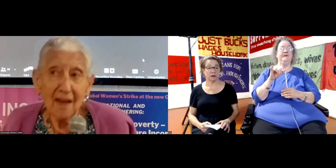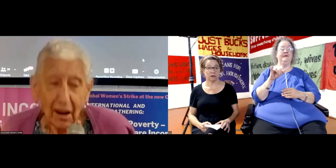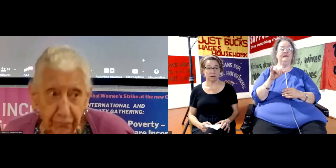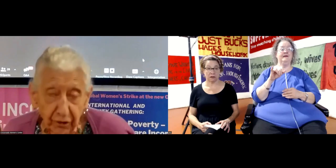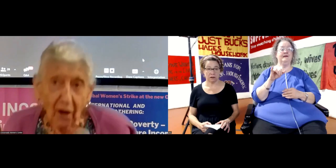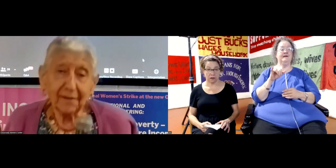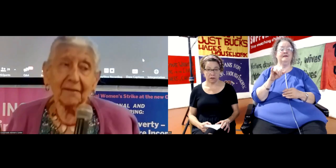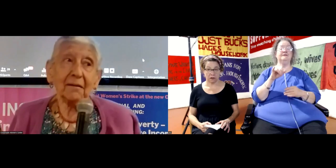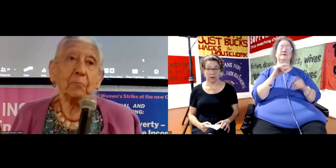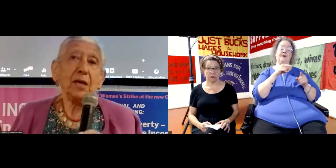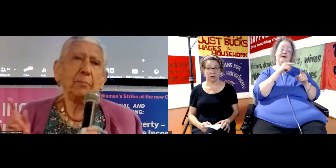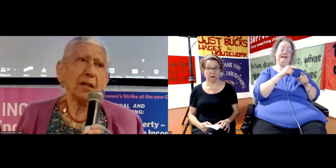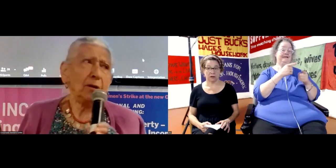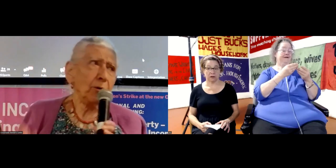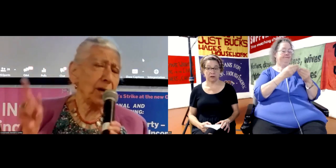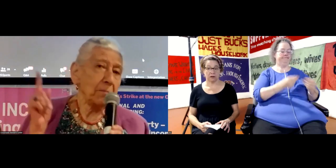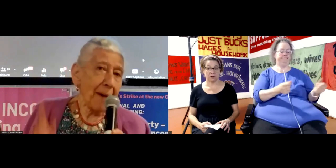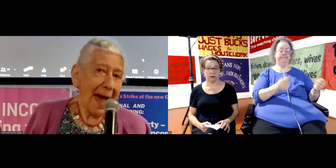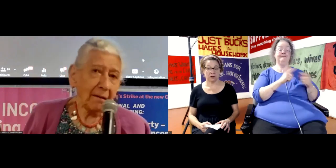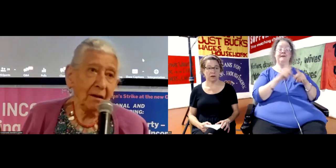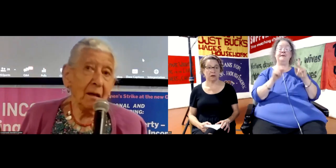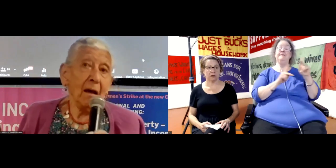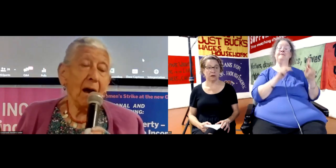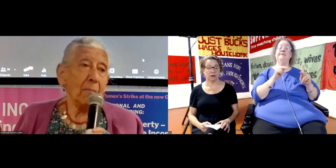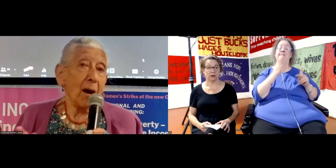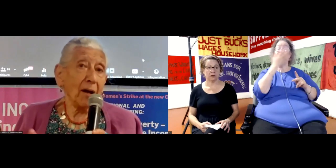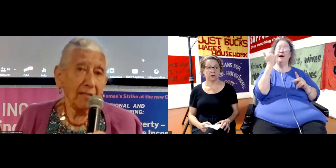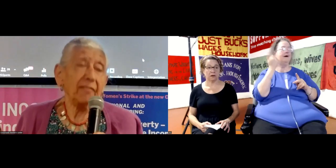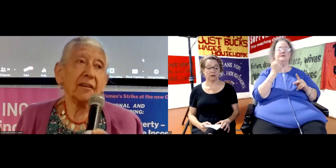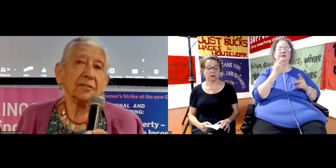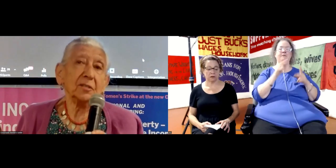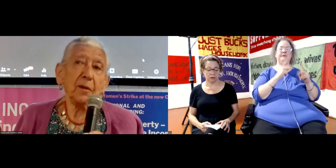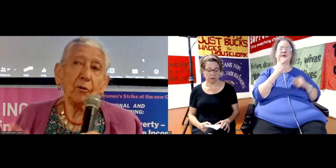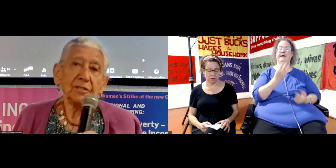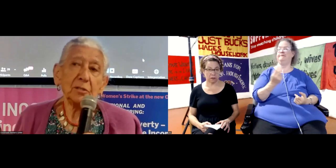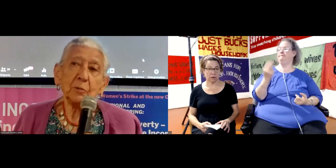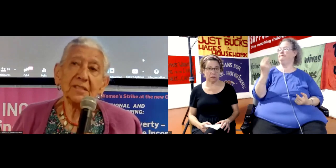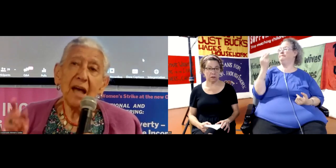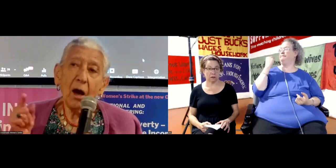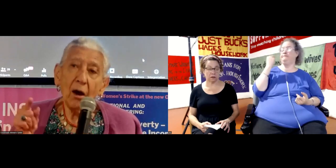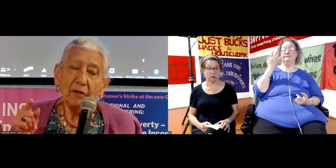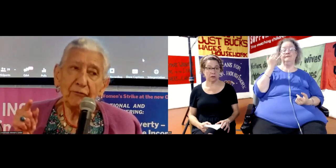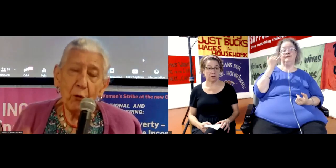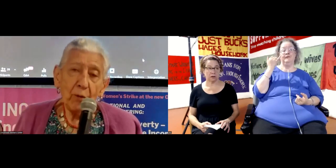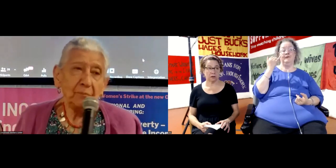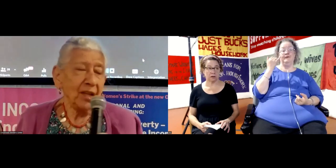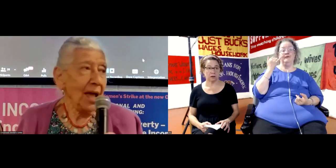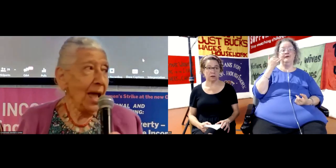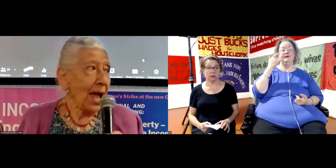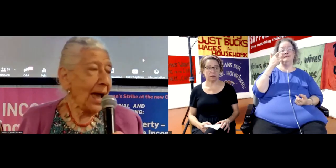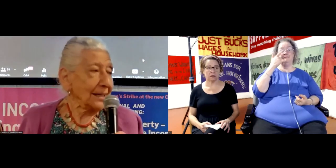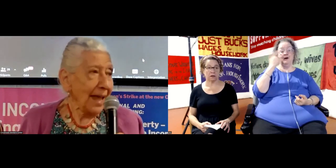but not forgotten. People are looking back, among other things, because it was